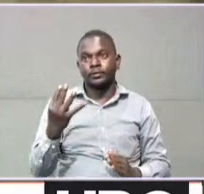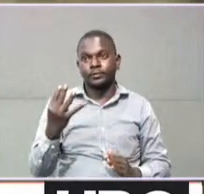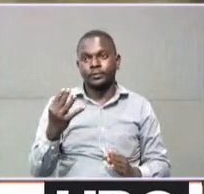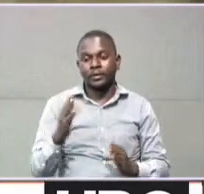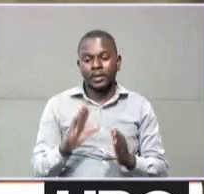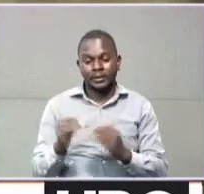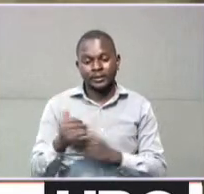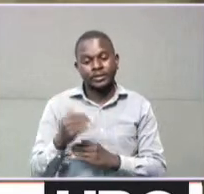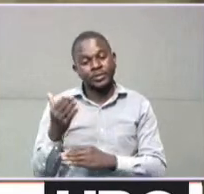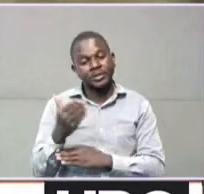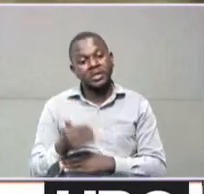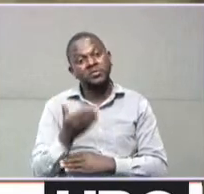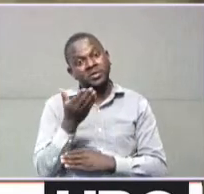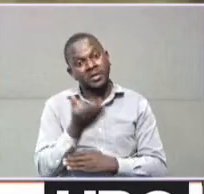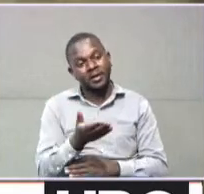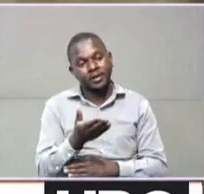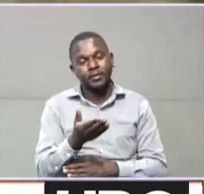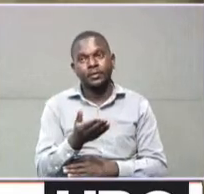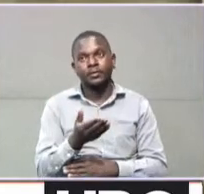the thought is available